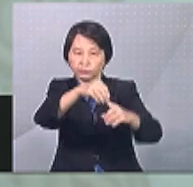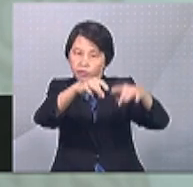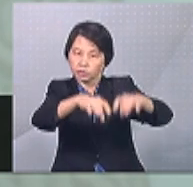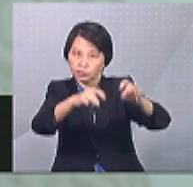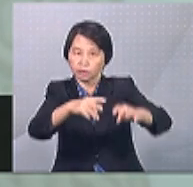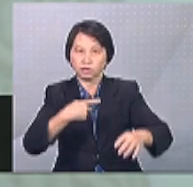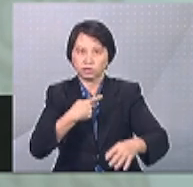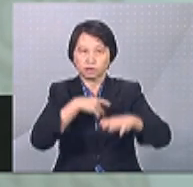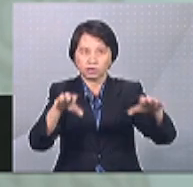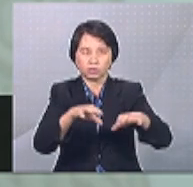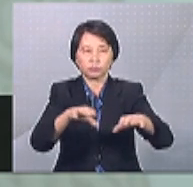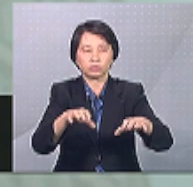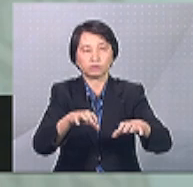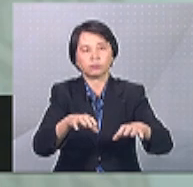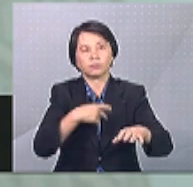we did